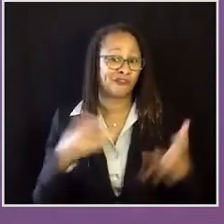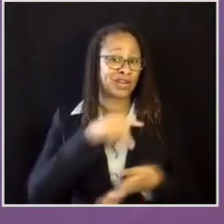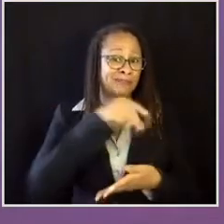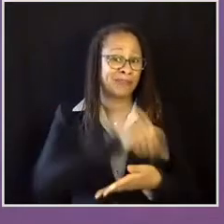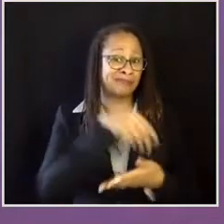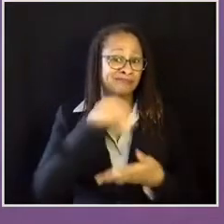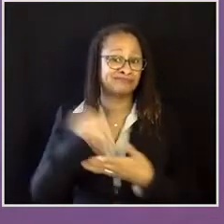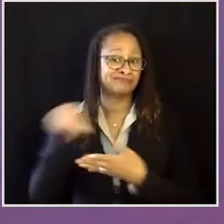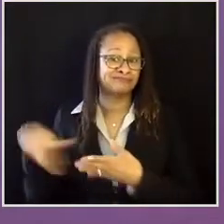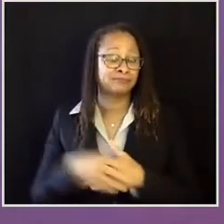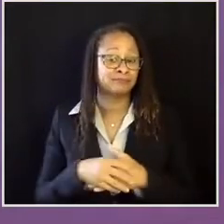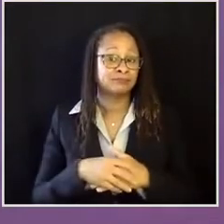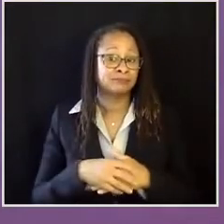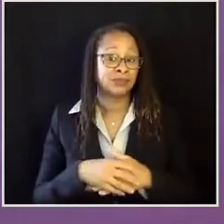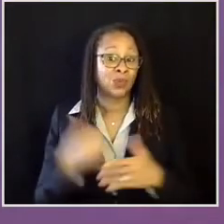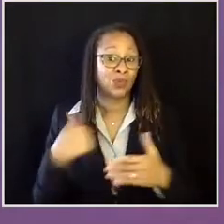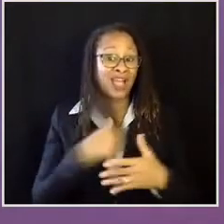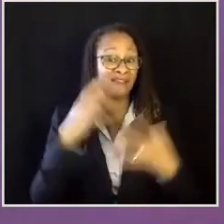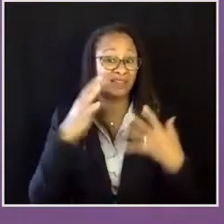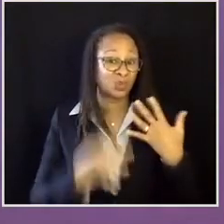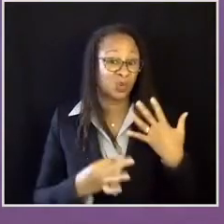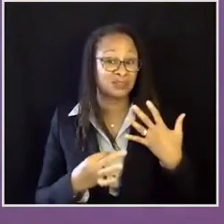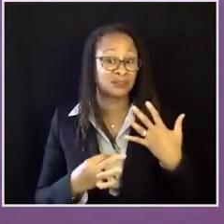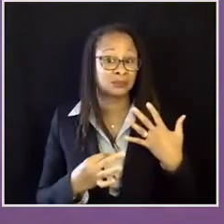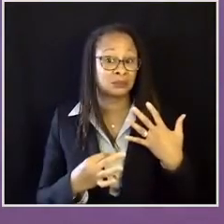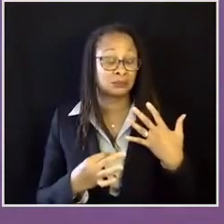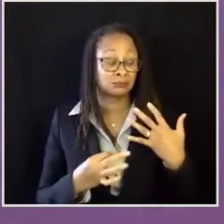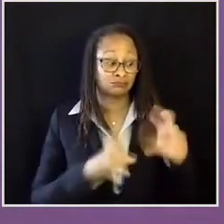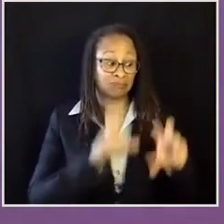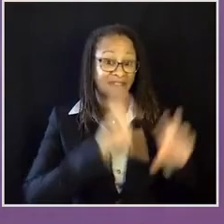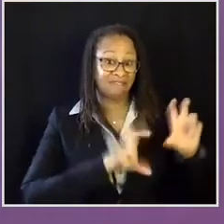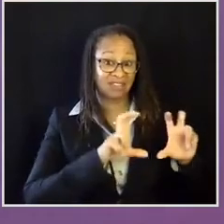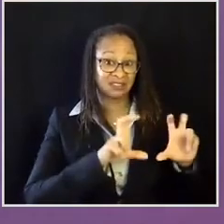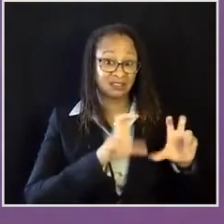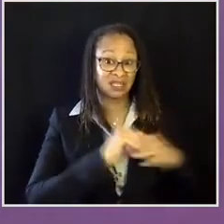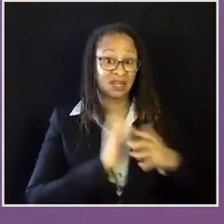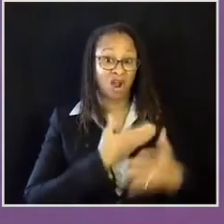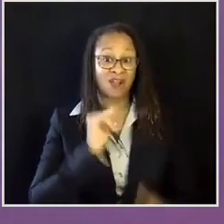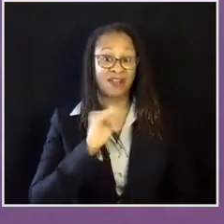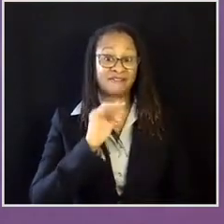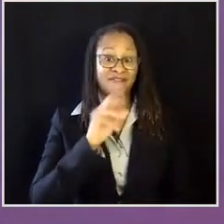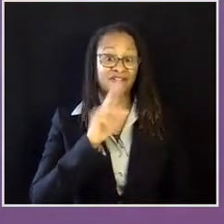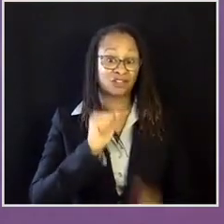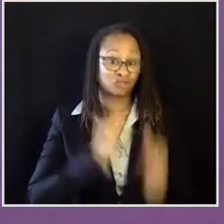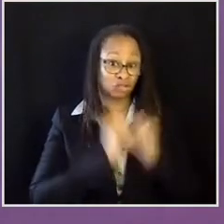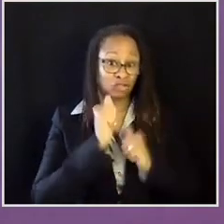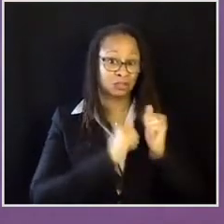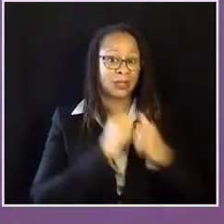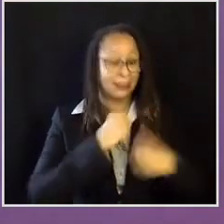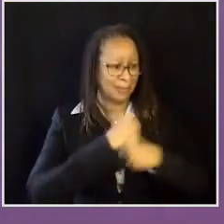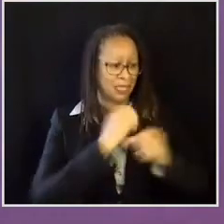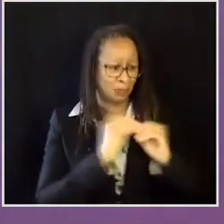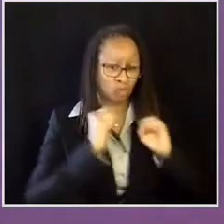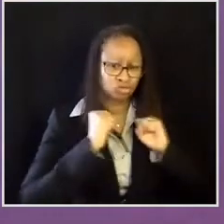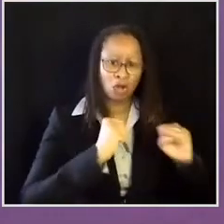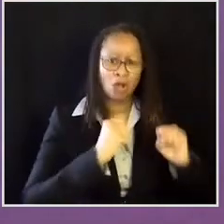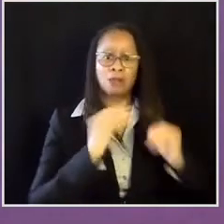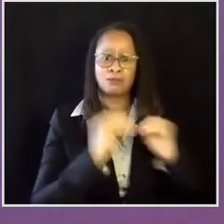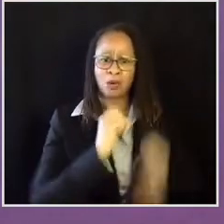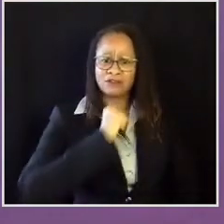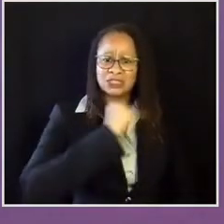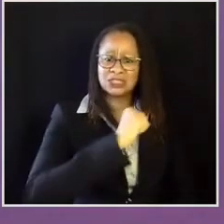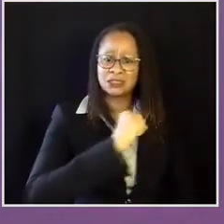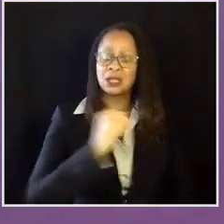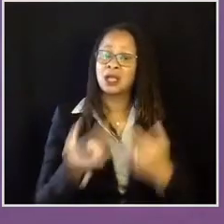we have a choice. We can invest in our infrastructure to make it stronger, more resilient, improving the health of Americans